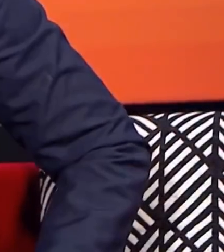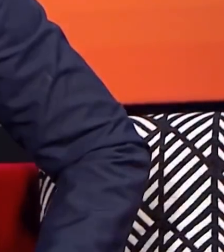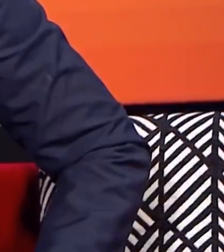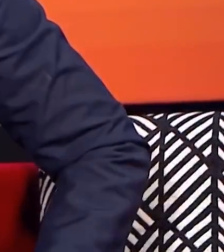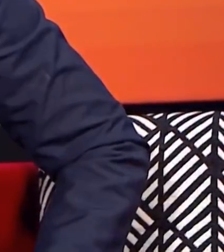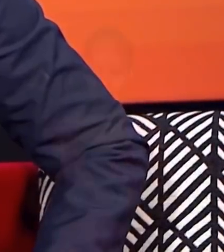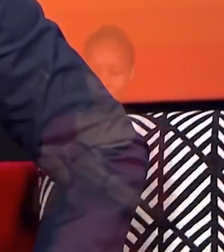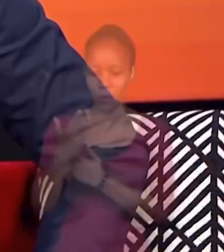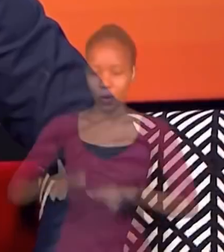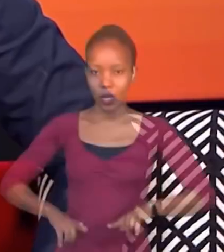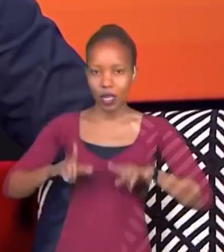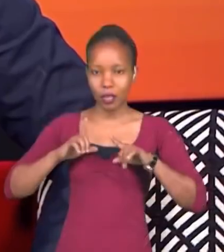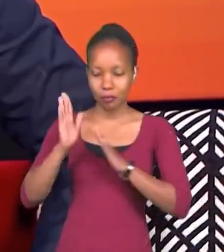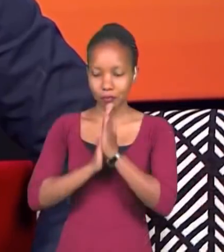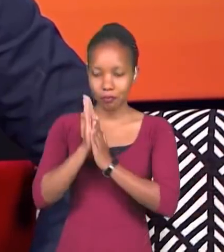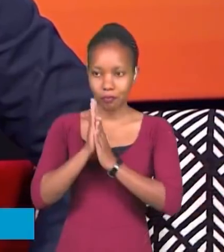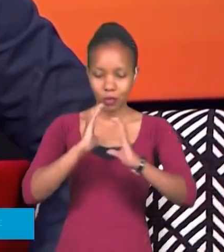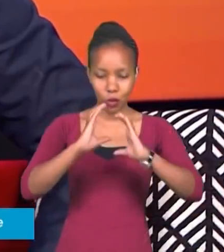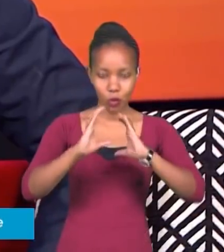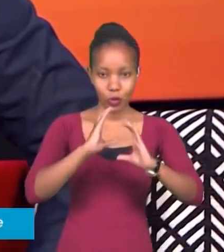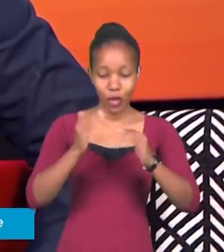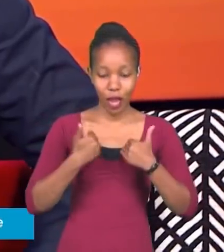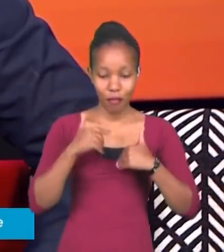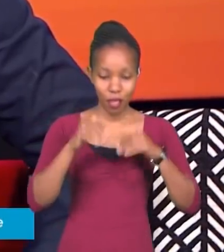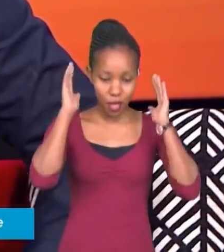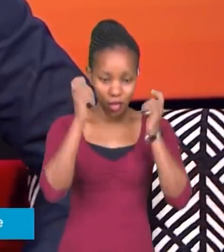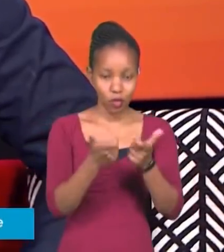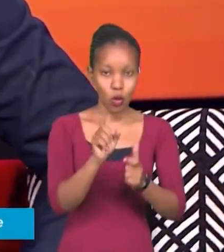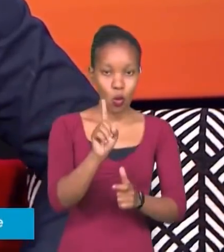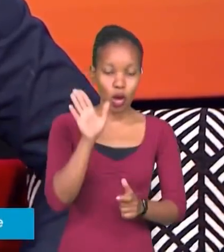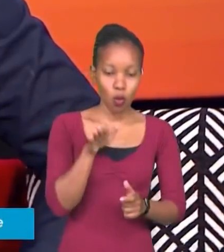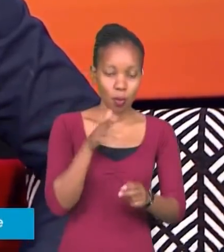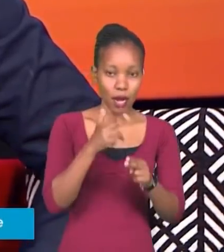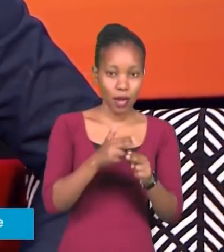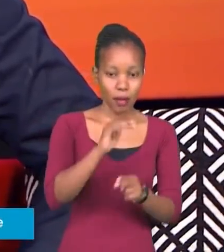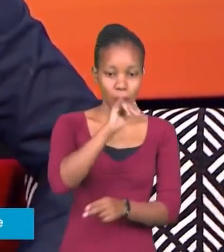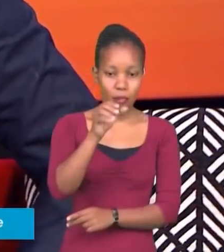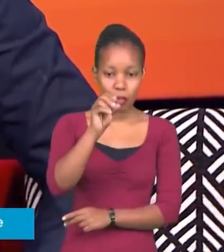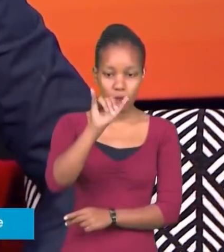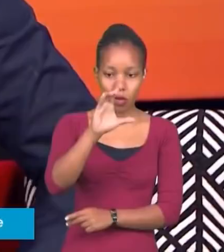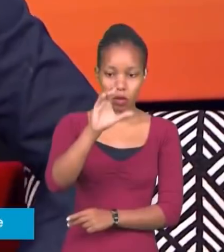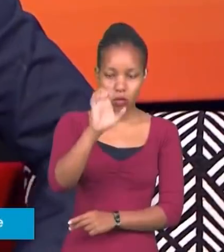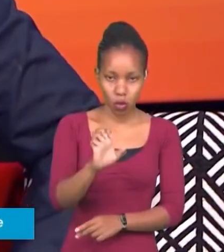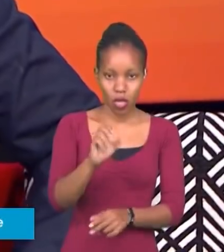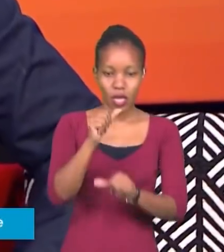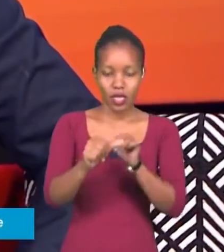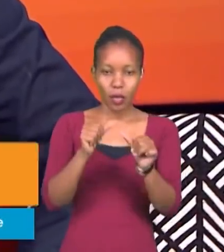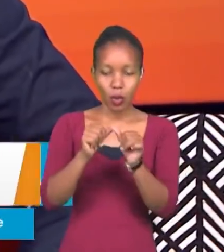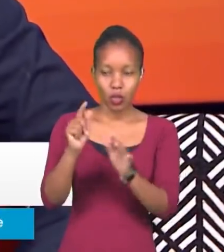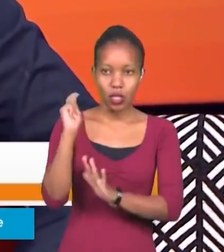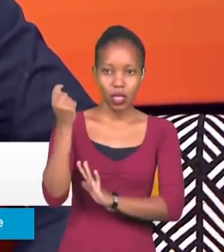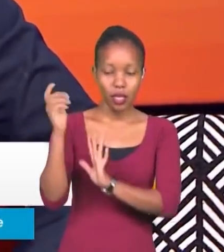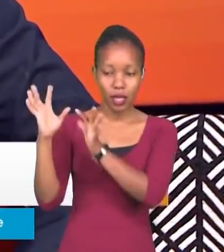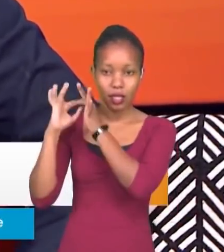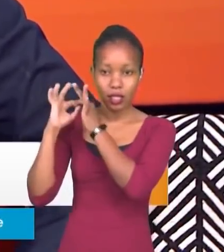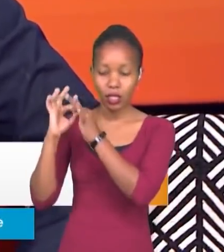Welcome back to Morning Live. Interesting conversation about to have here in studio with Joyce Kimotho. Of course, it's all about the Kenyan's reading culture. And as I said before we